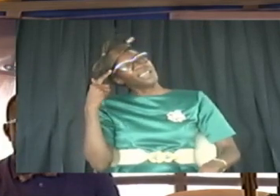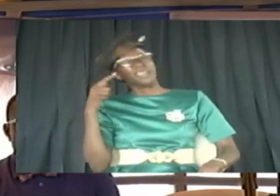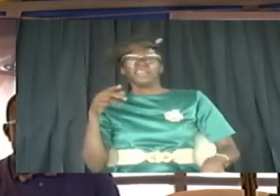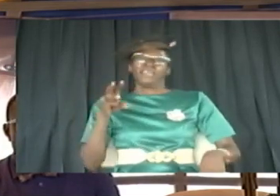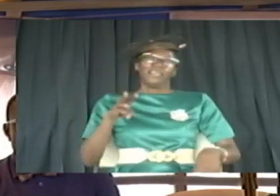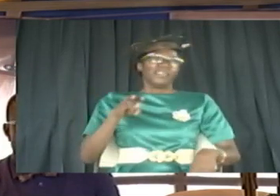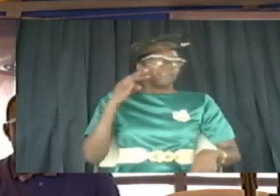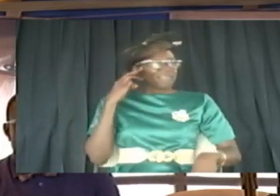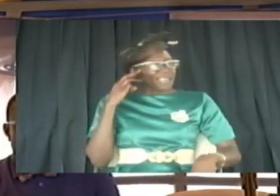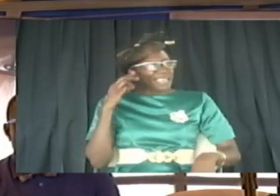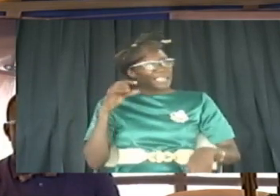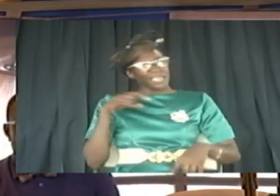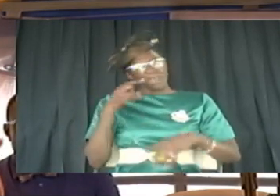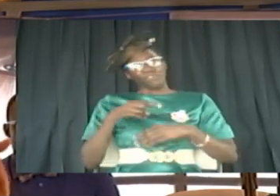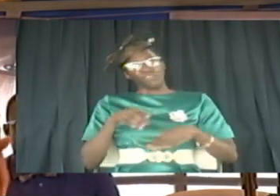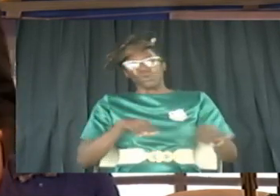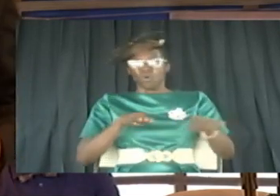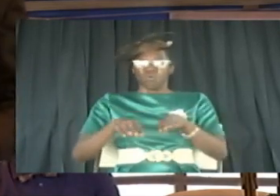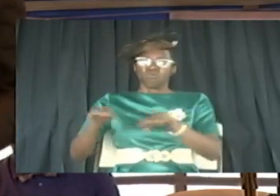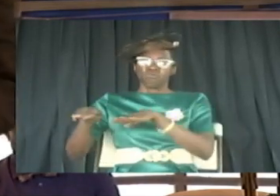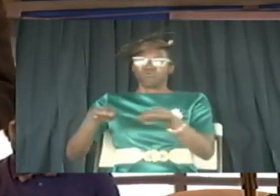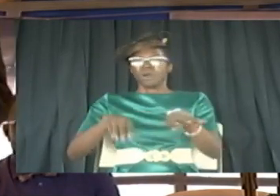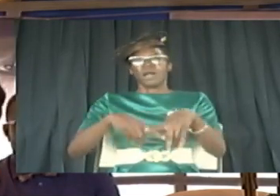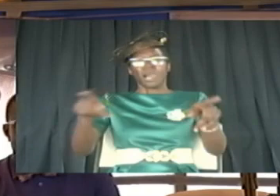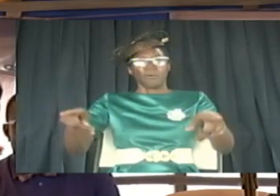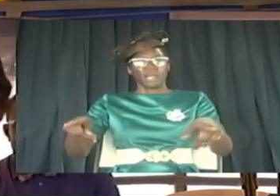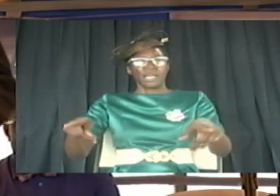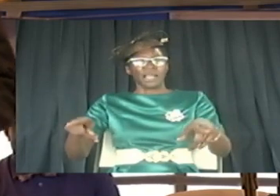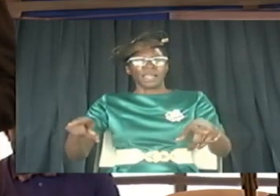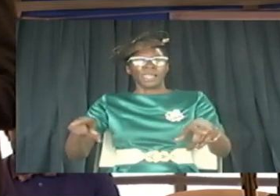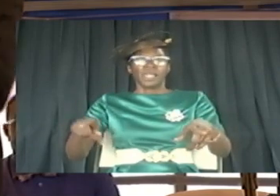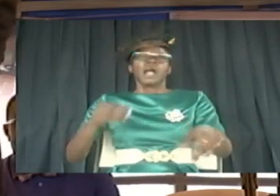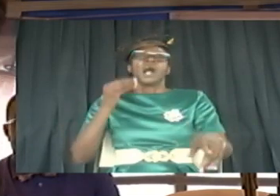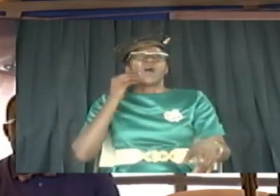the trolley and go home and explain